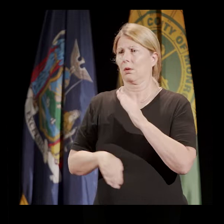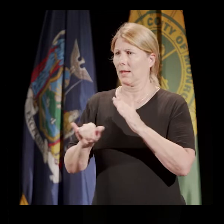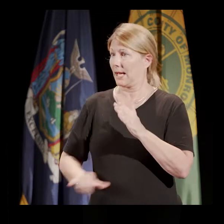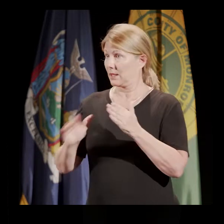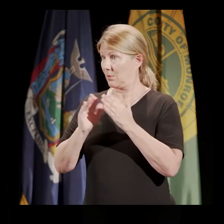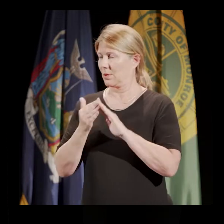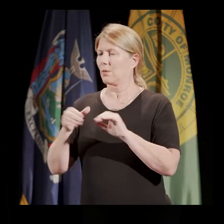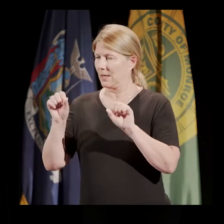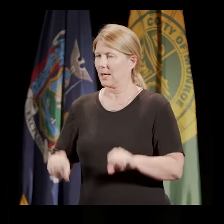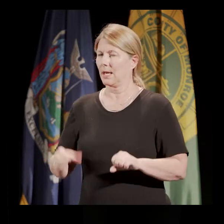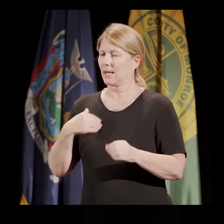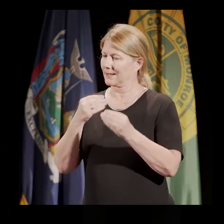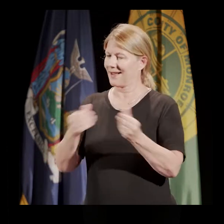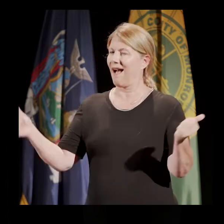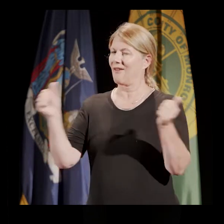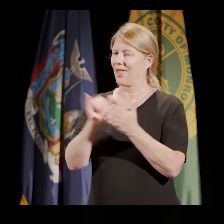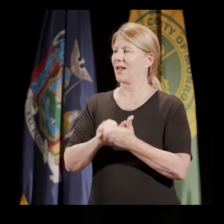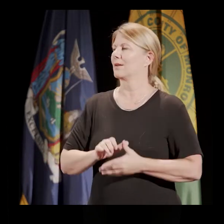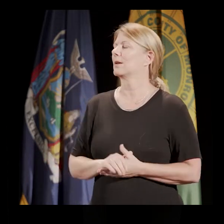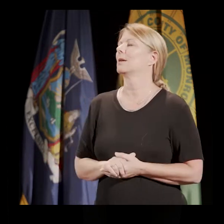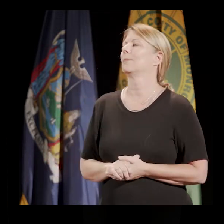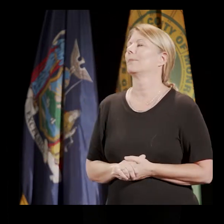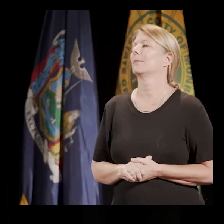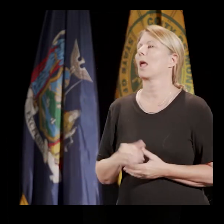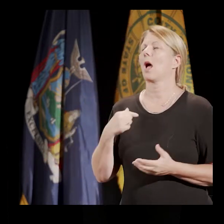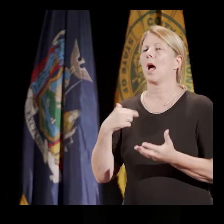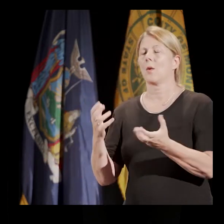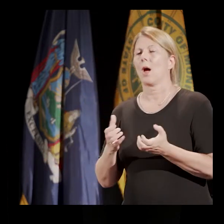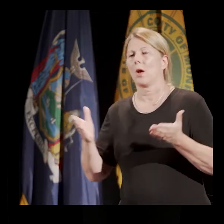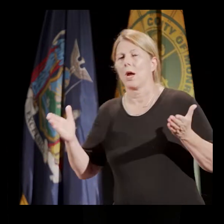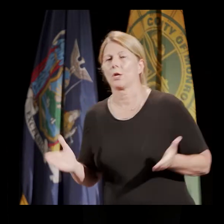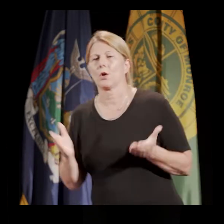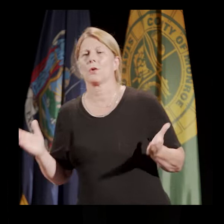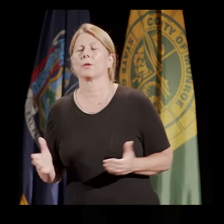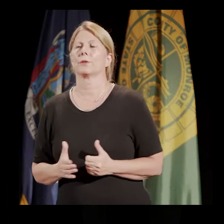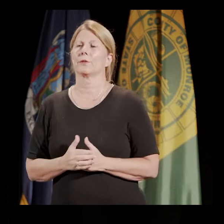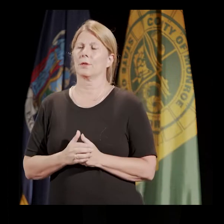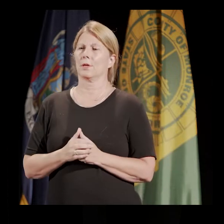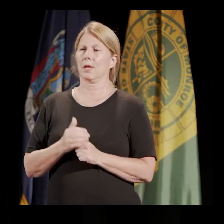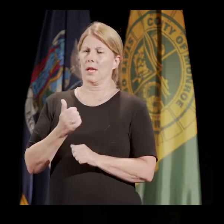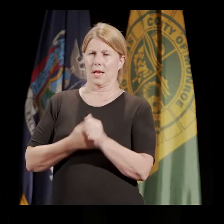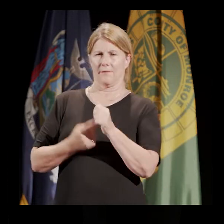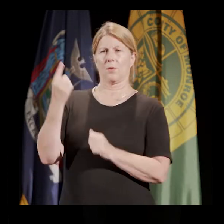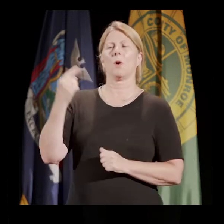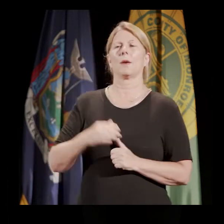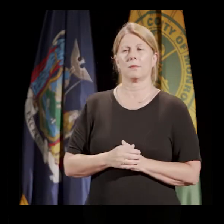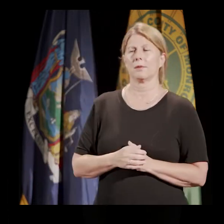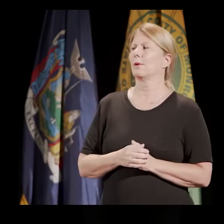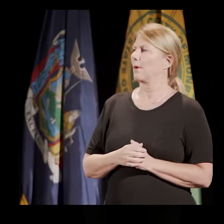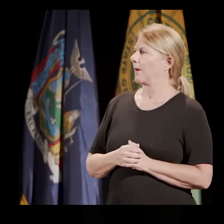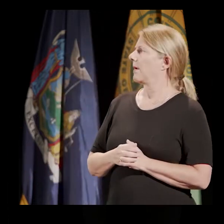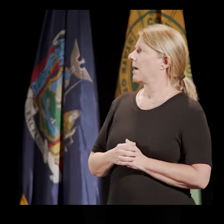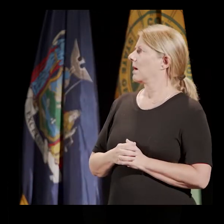end. And I want to encourage, and I want all of us to send the message that we want to ask people